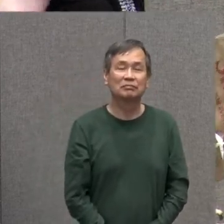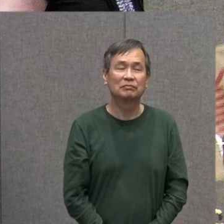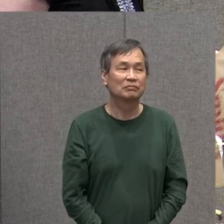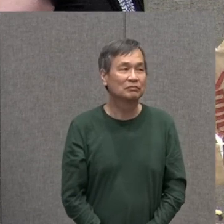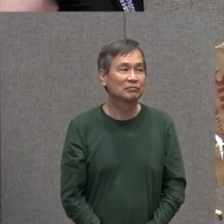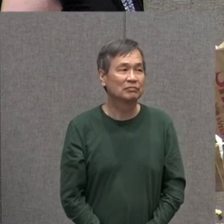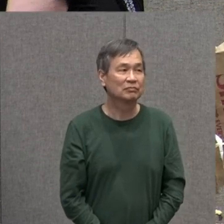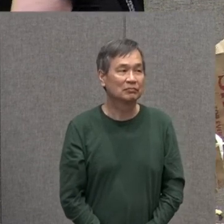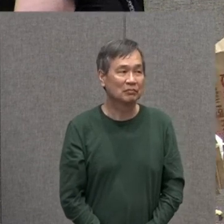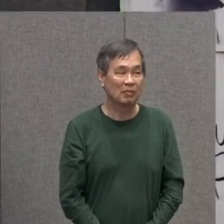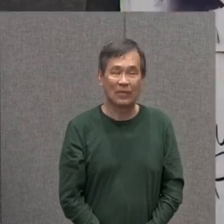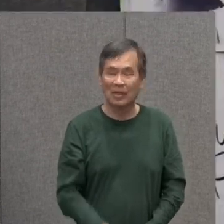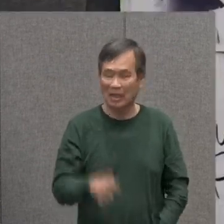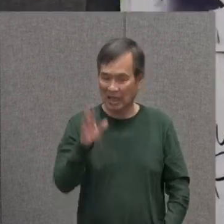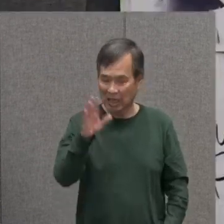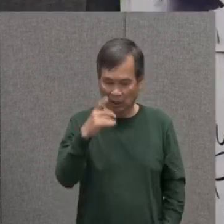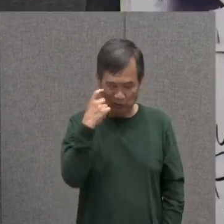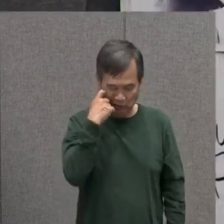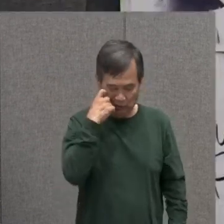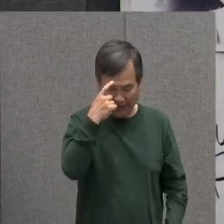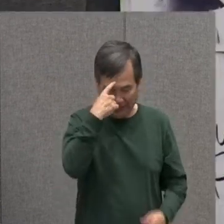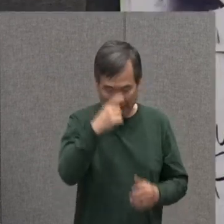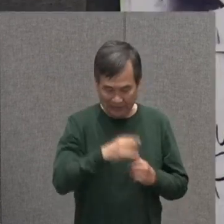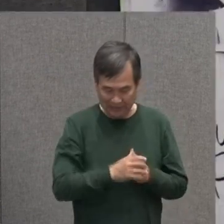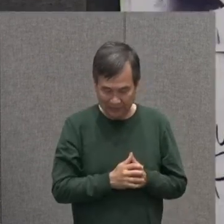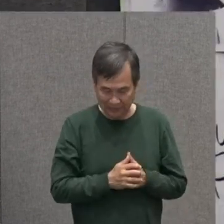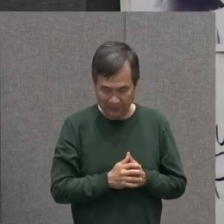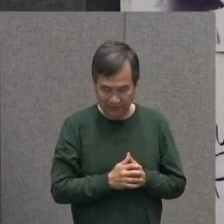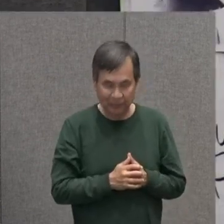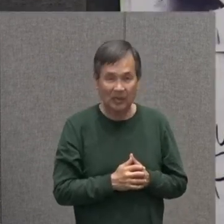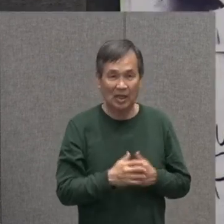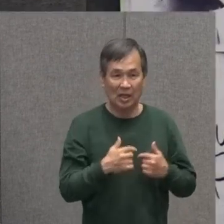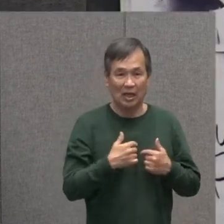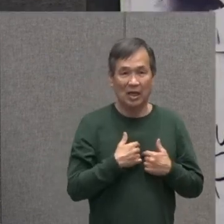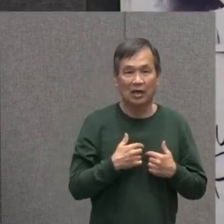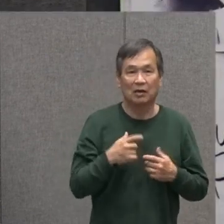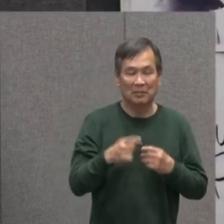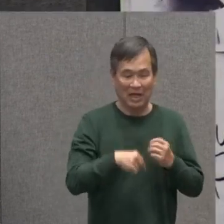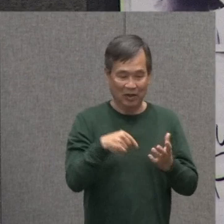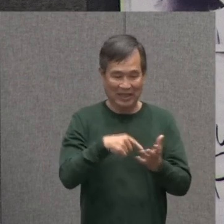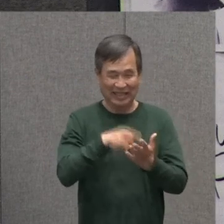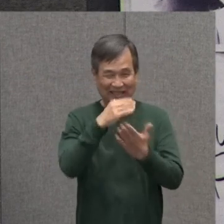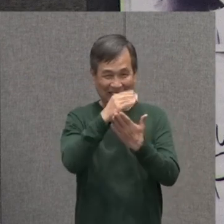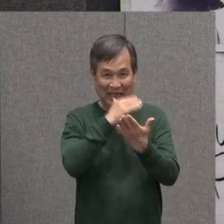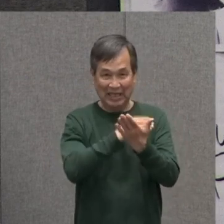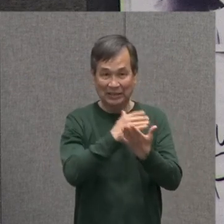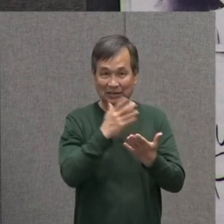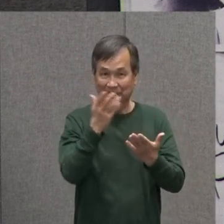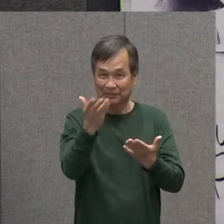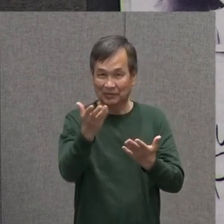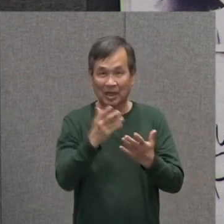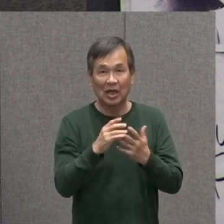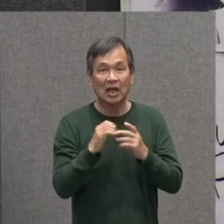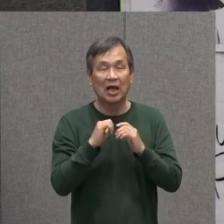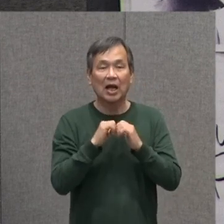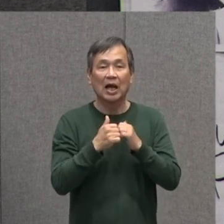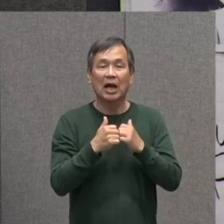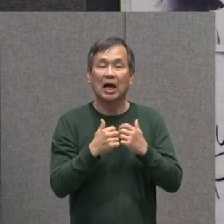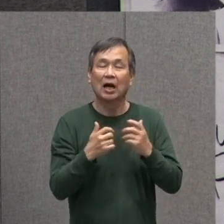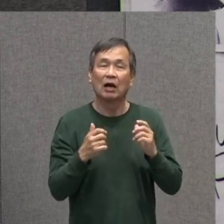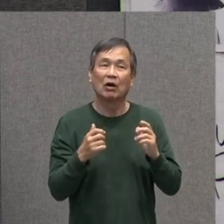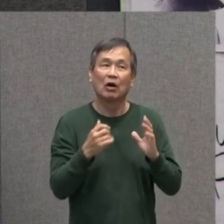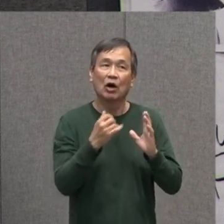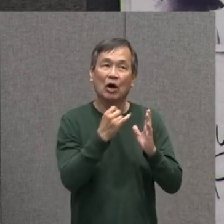So one thing I was thinking about when I was designing this lesson was how art can reflect